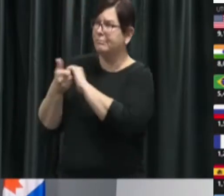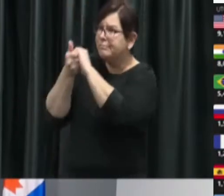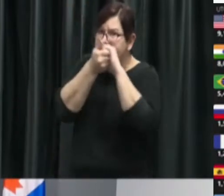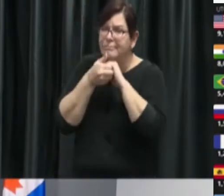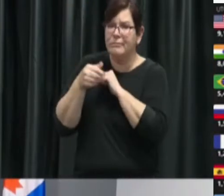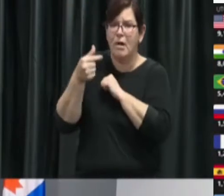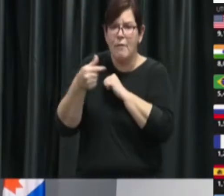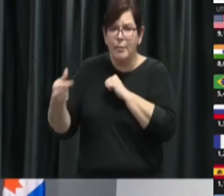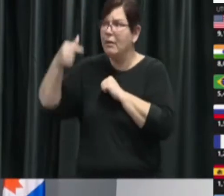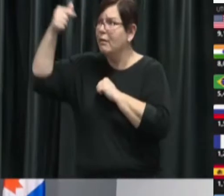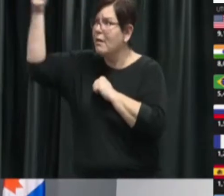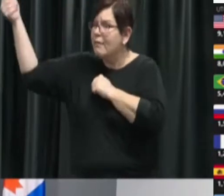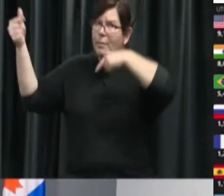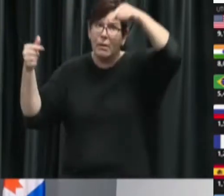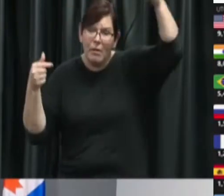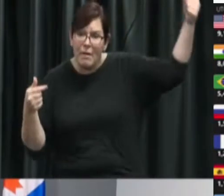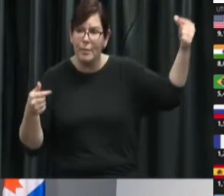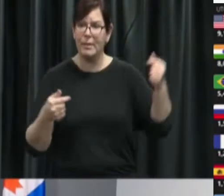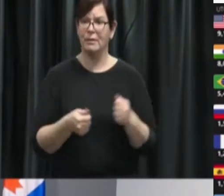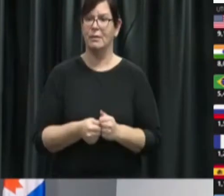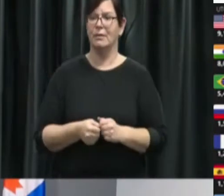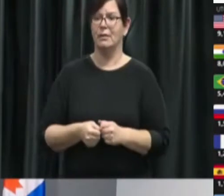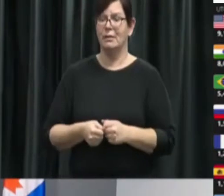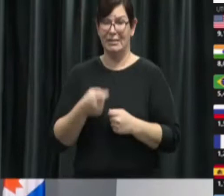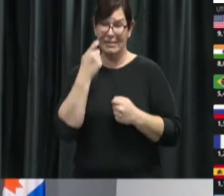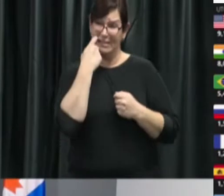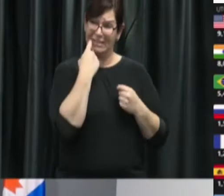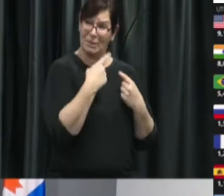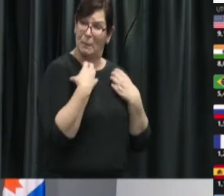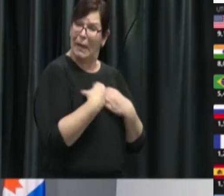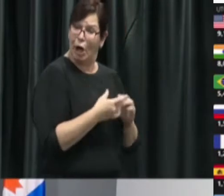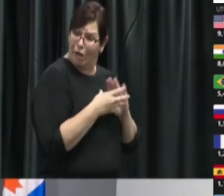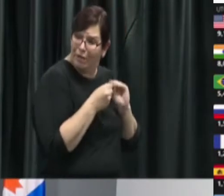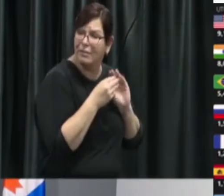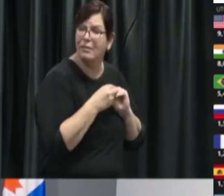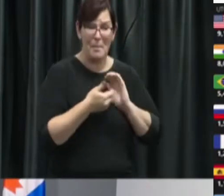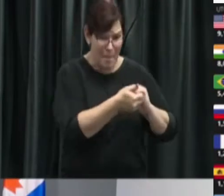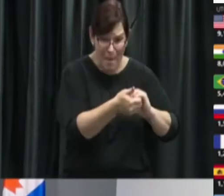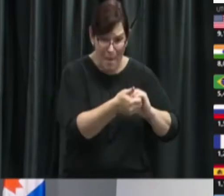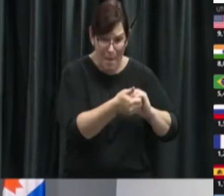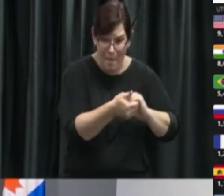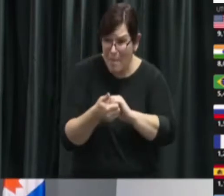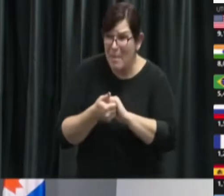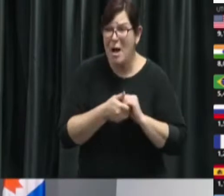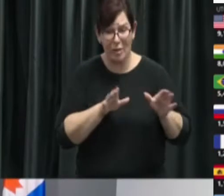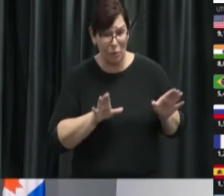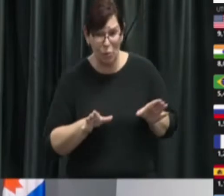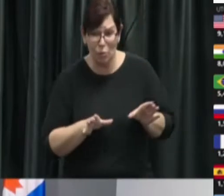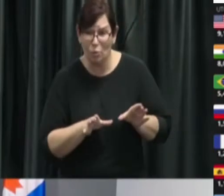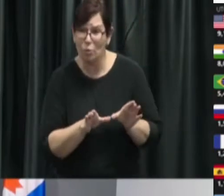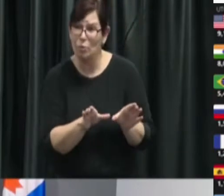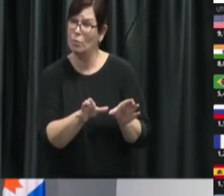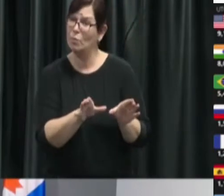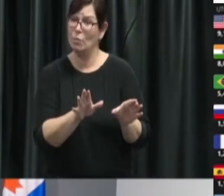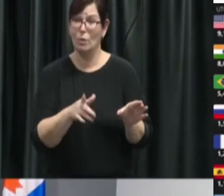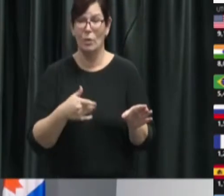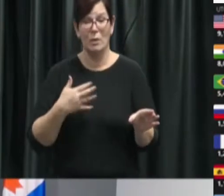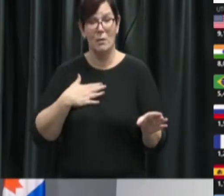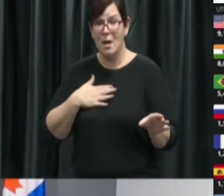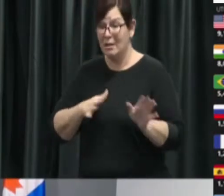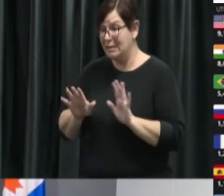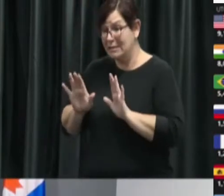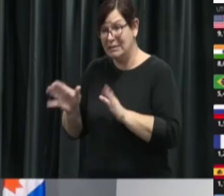Tory described the efforts by our city partners. I will speak to many of the efforts led by my team at